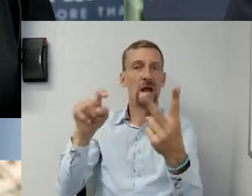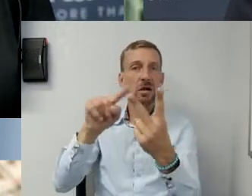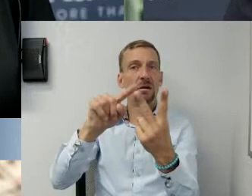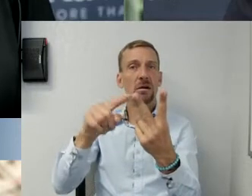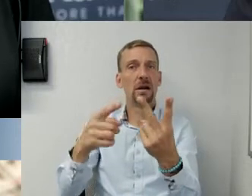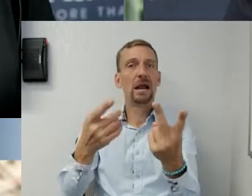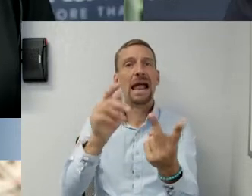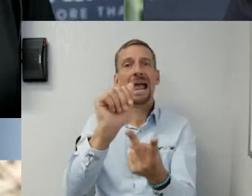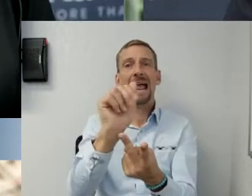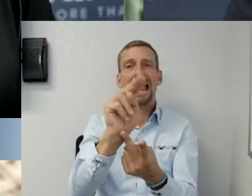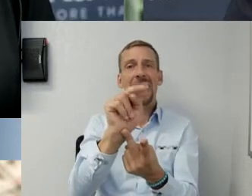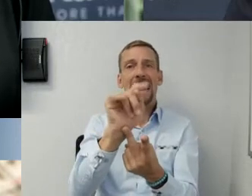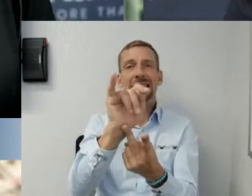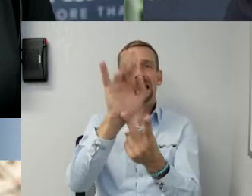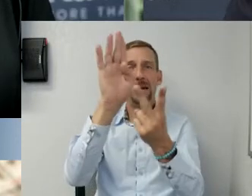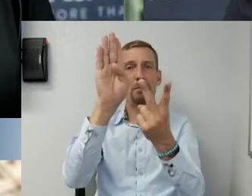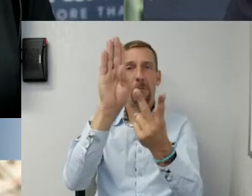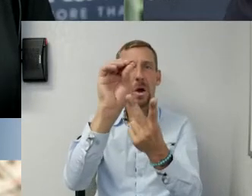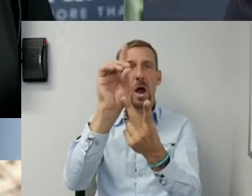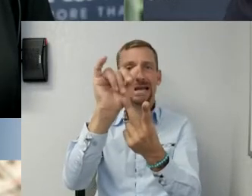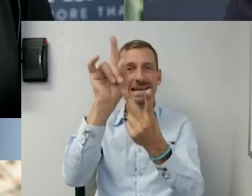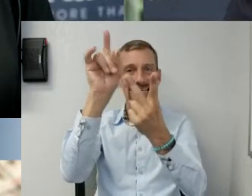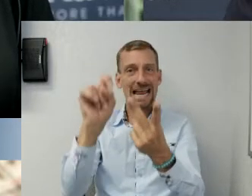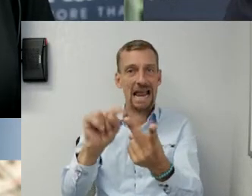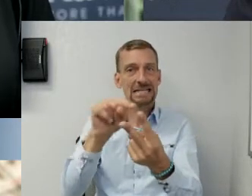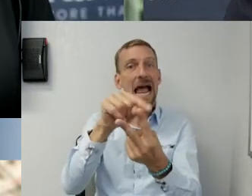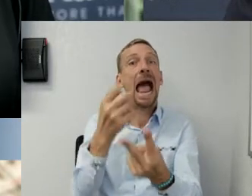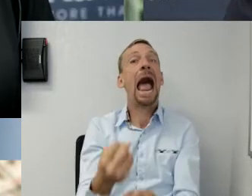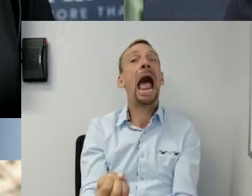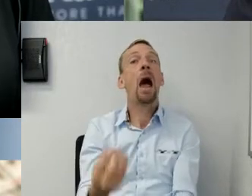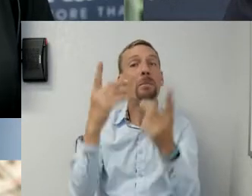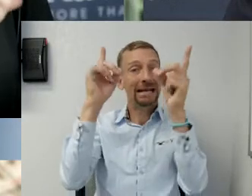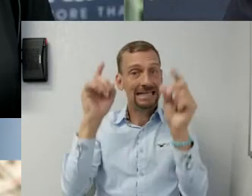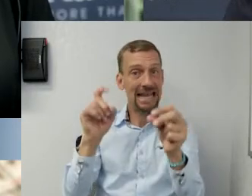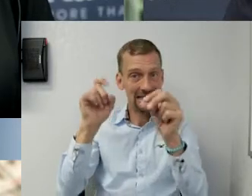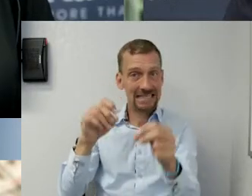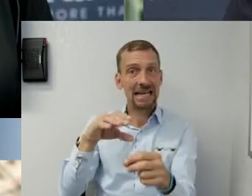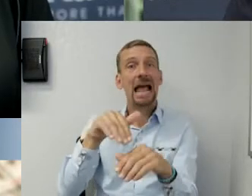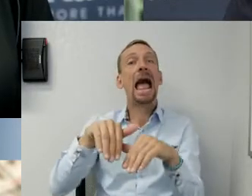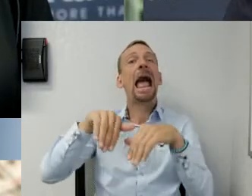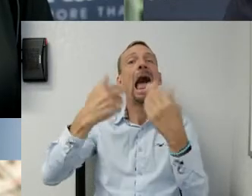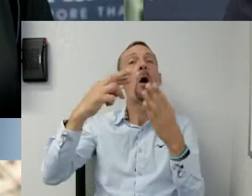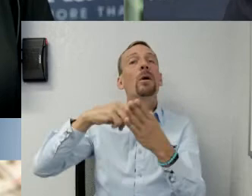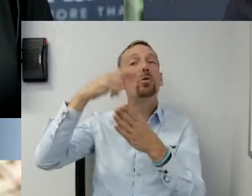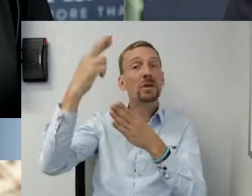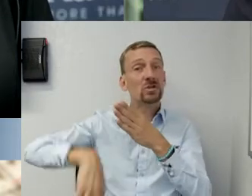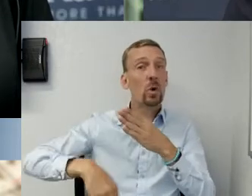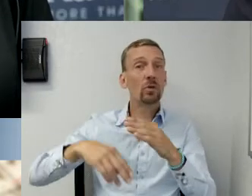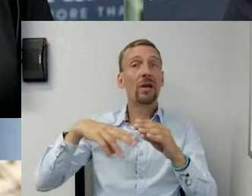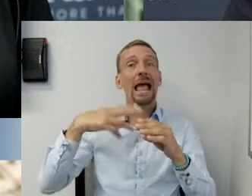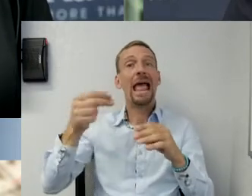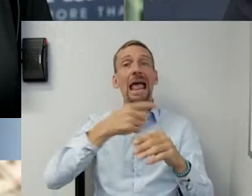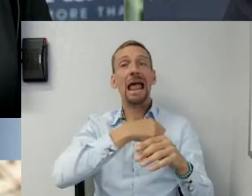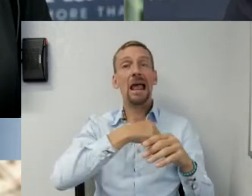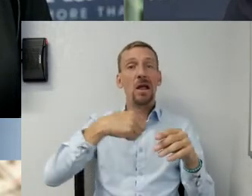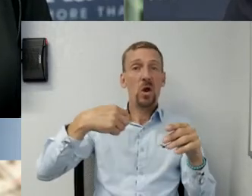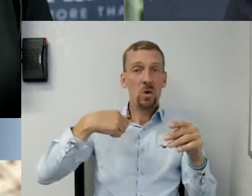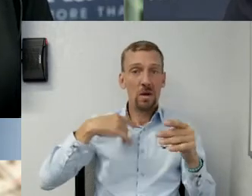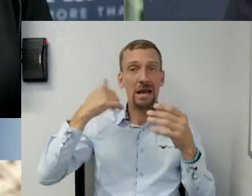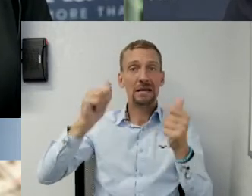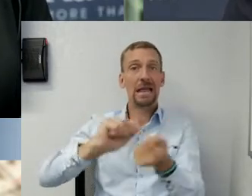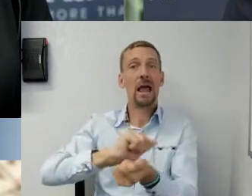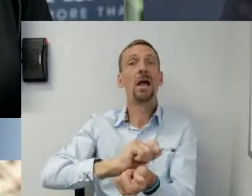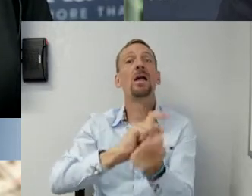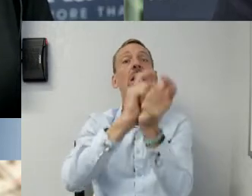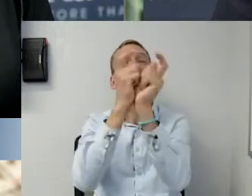the antibody testing going? How many have been tested? How are the results? And are we reaching herd immunity as everyone